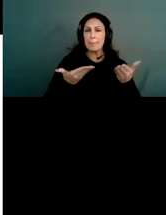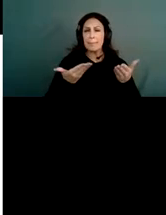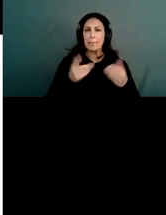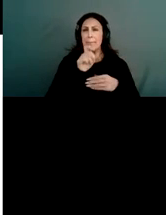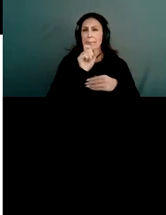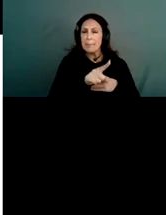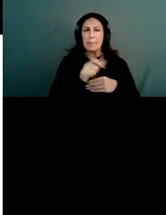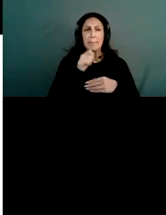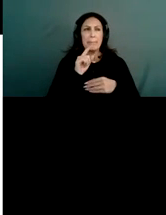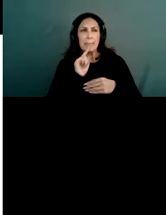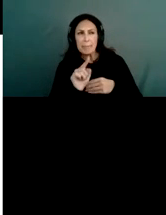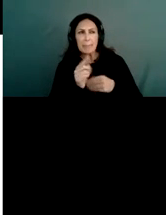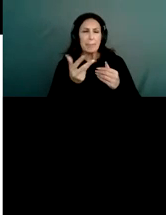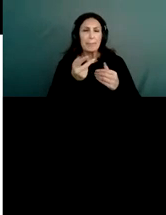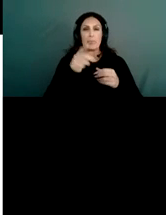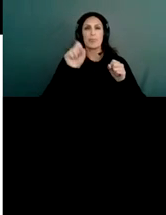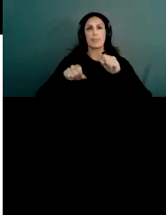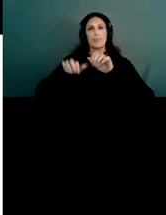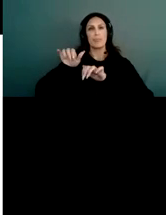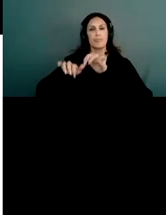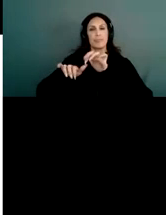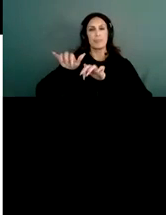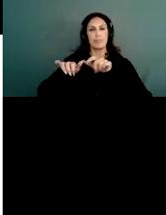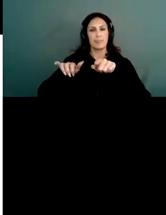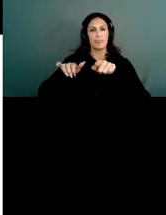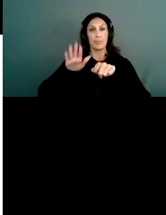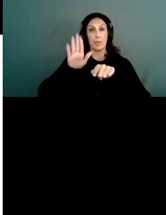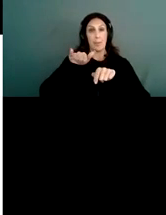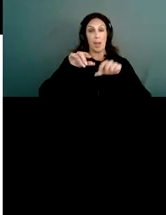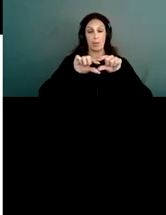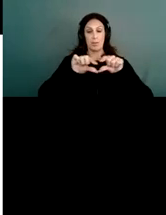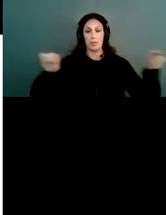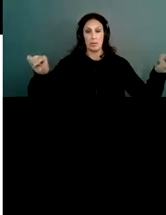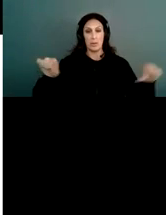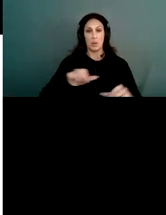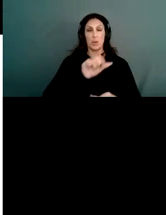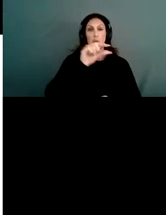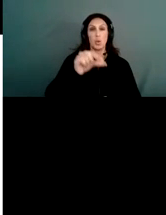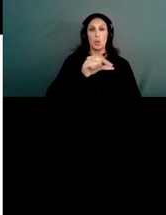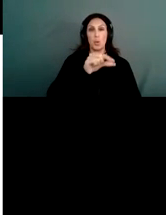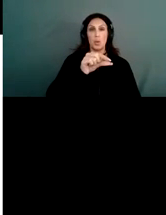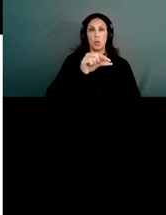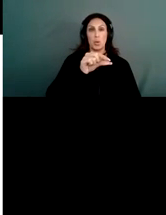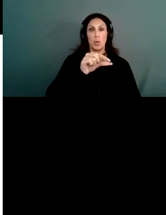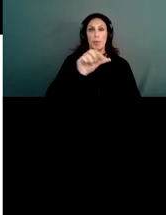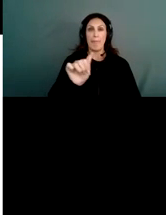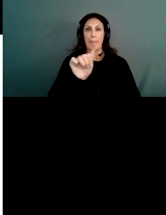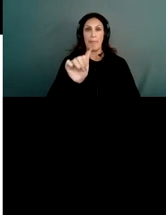hear, please use the Q&A button at the bottom of your screen and submit your